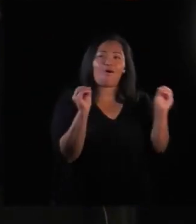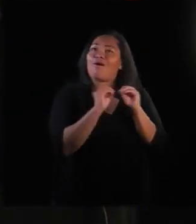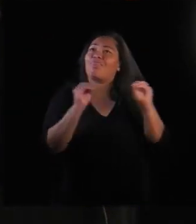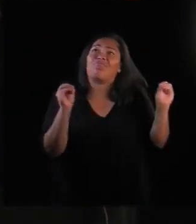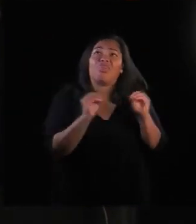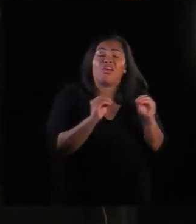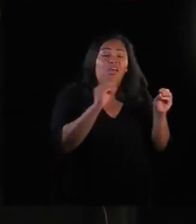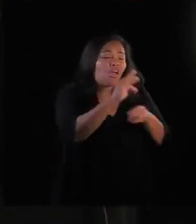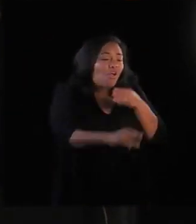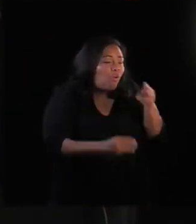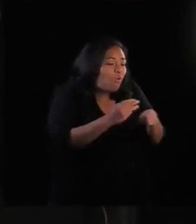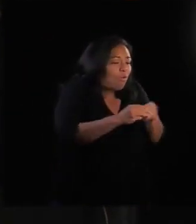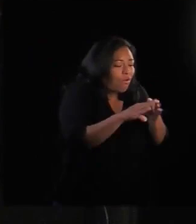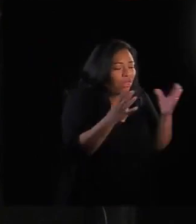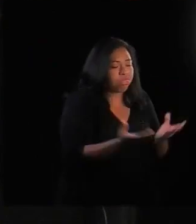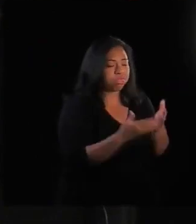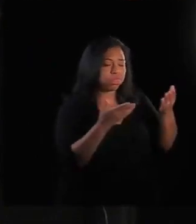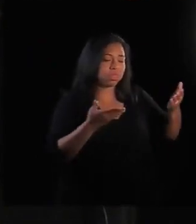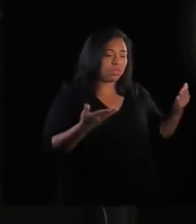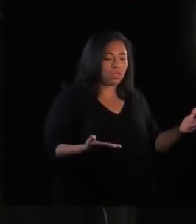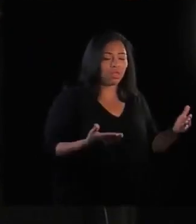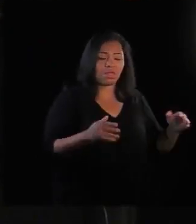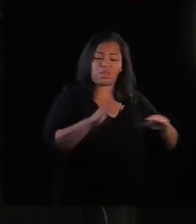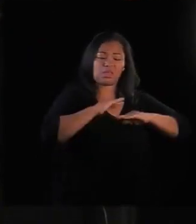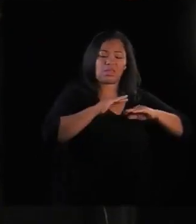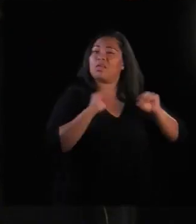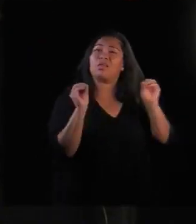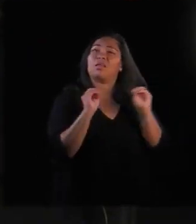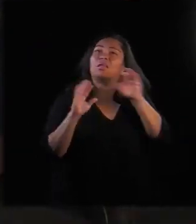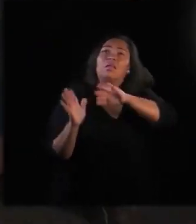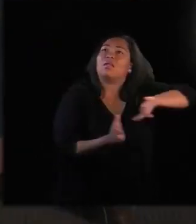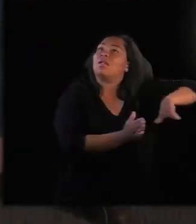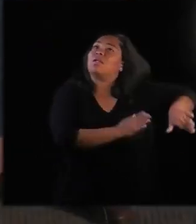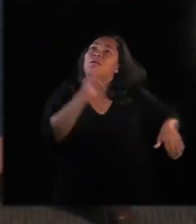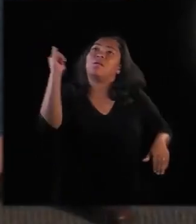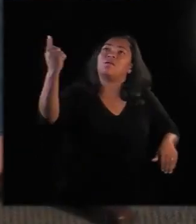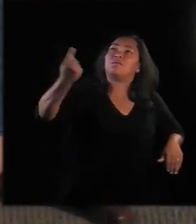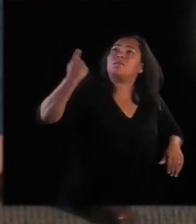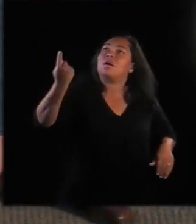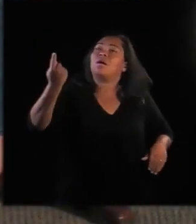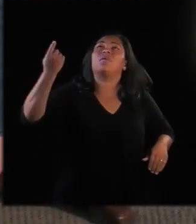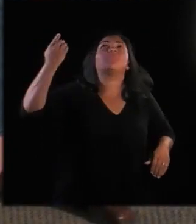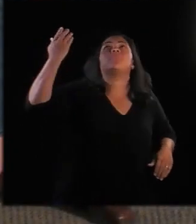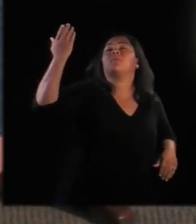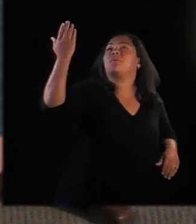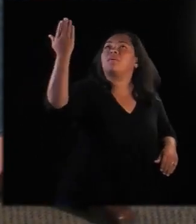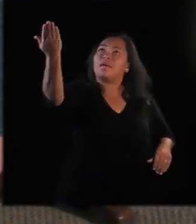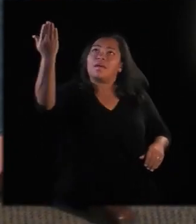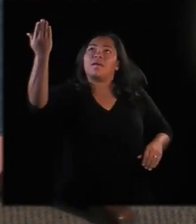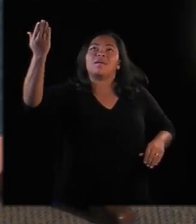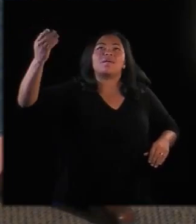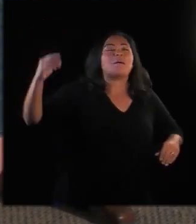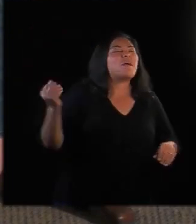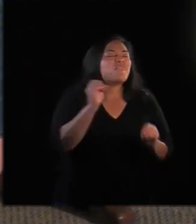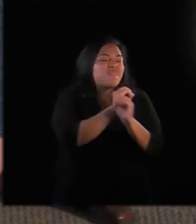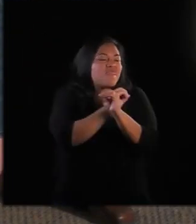There's nothing better than you, Lord. There's nothing.